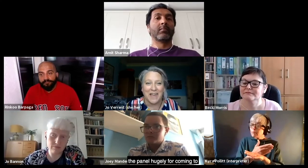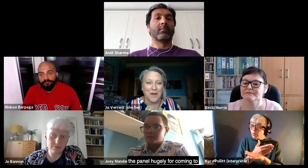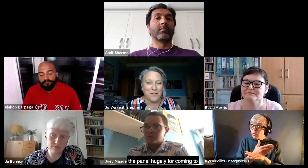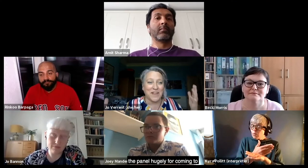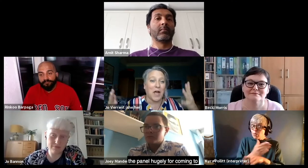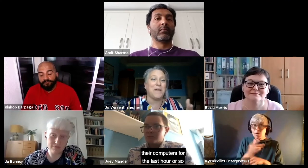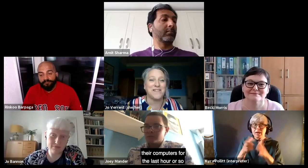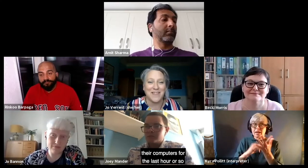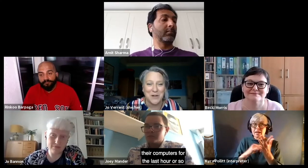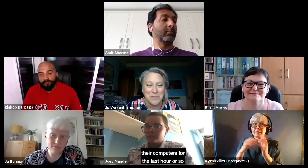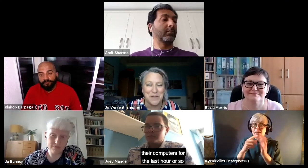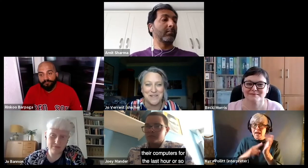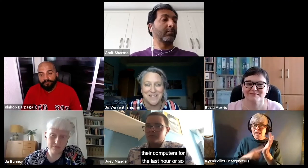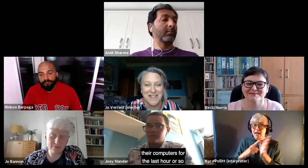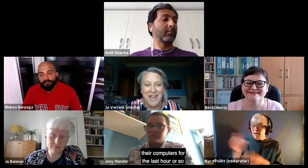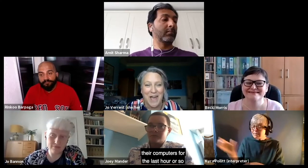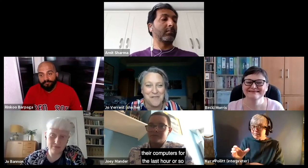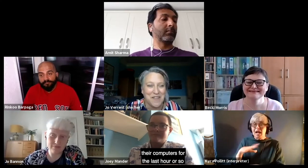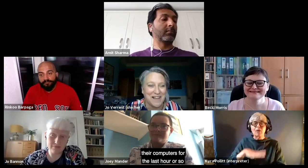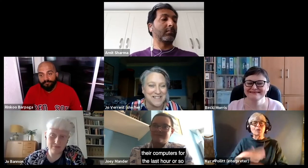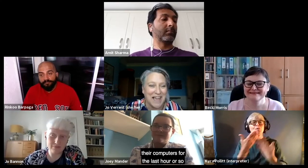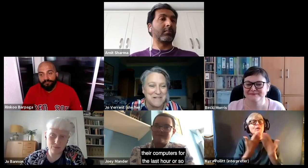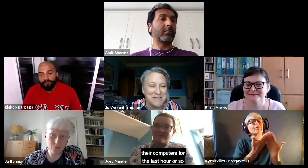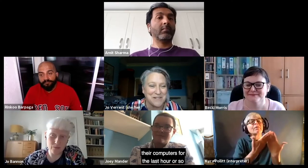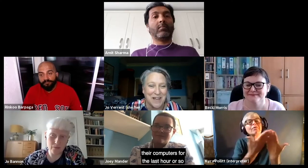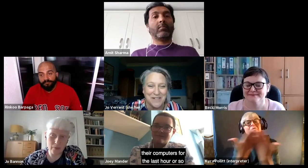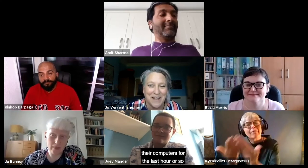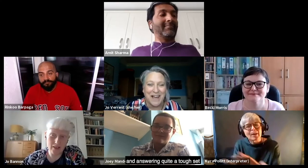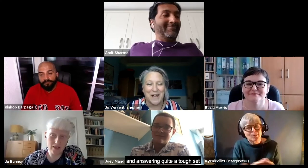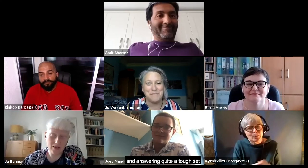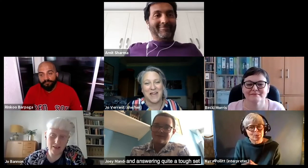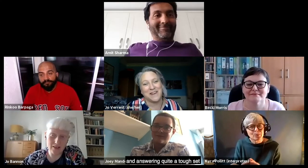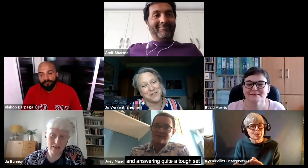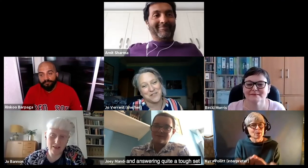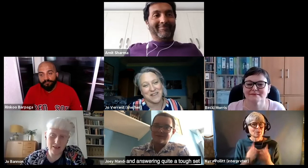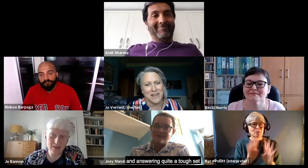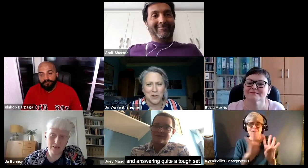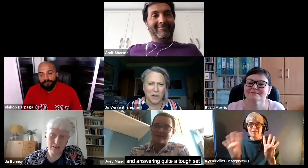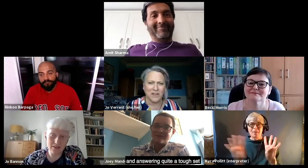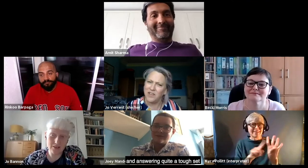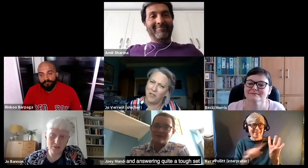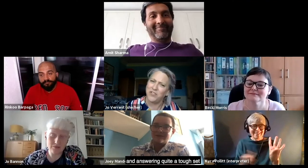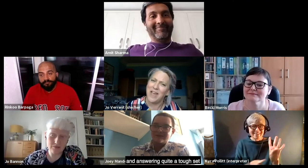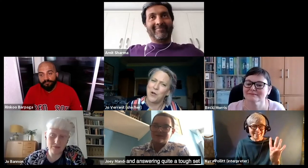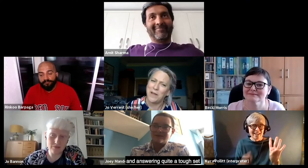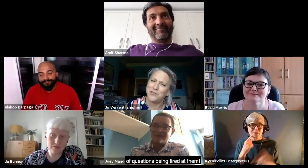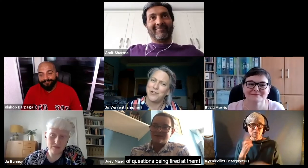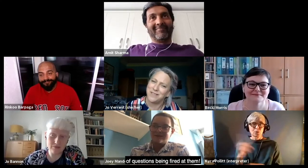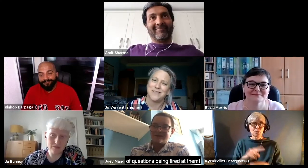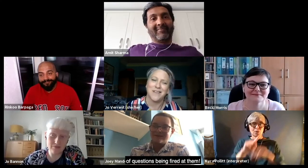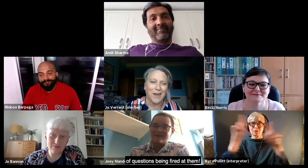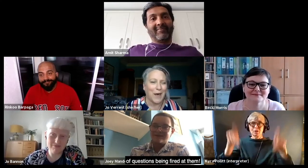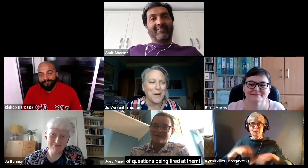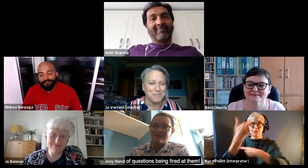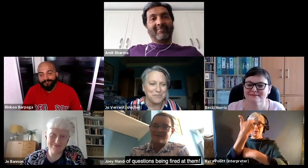hugely for coming to their computers for the last hour or so and answering quite a tough set of